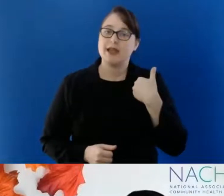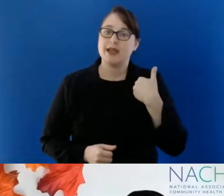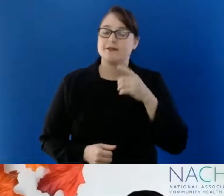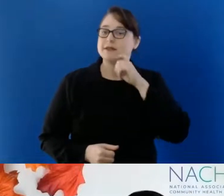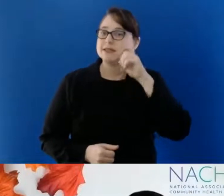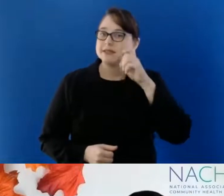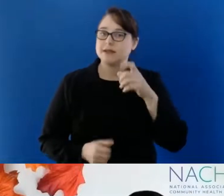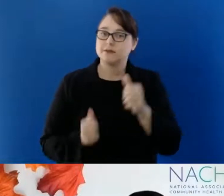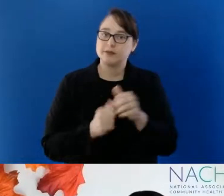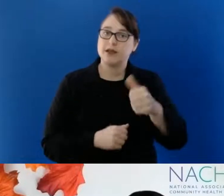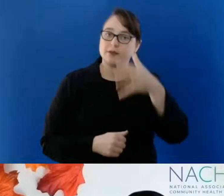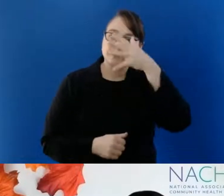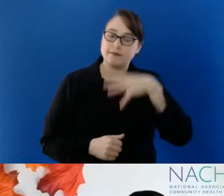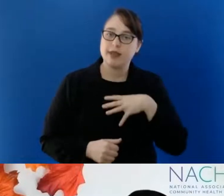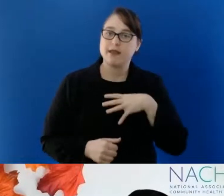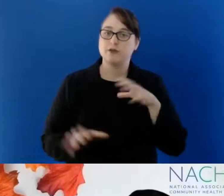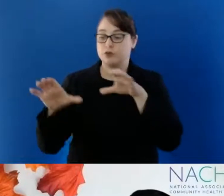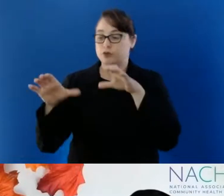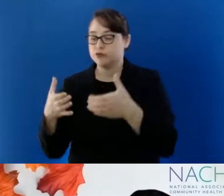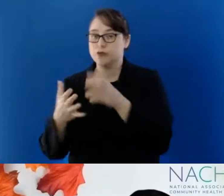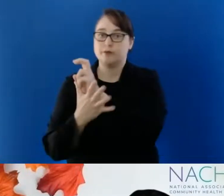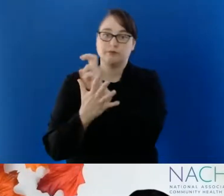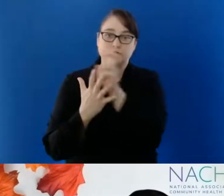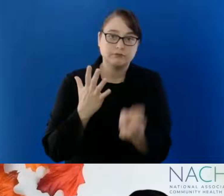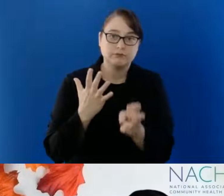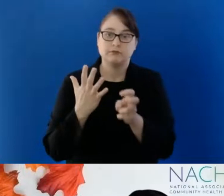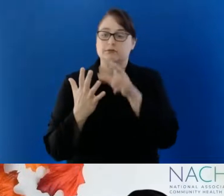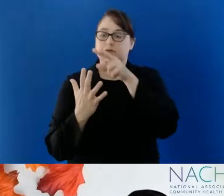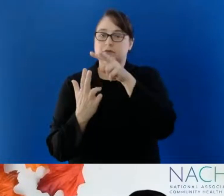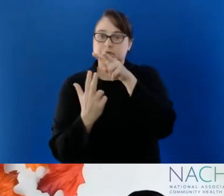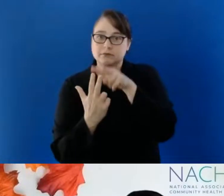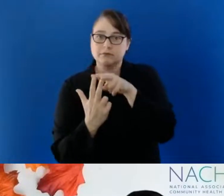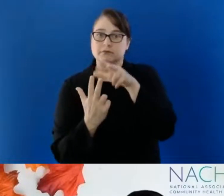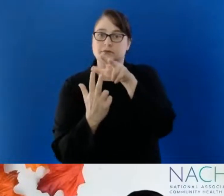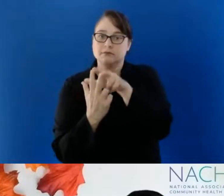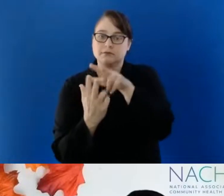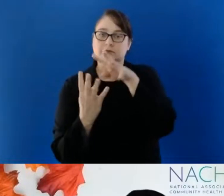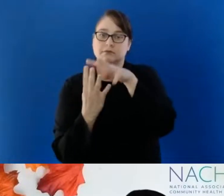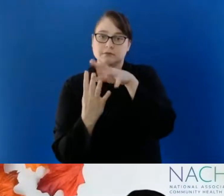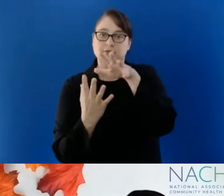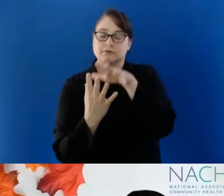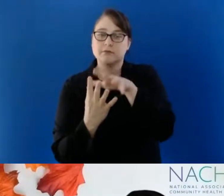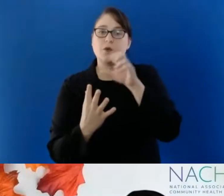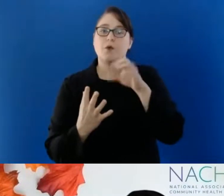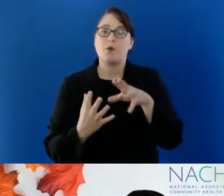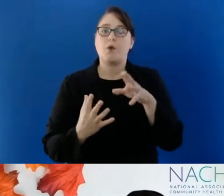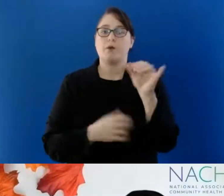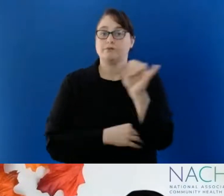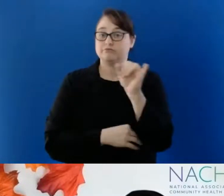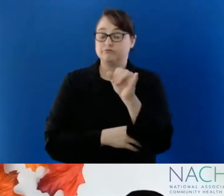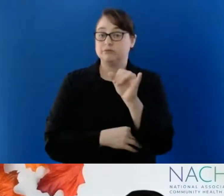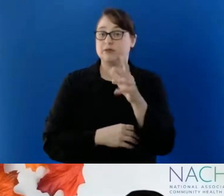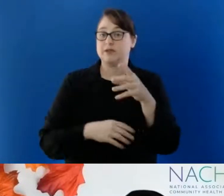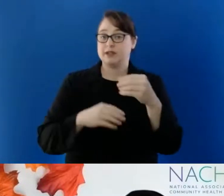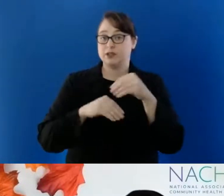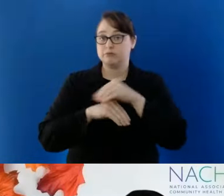groups, or have sex with lots of partners, or have sex with lots of anonymous partners, or have had a bacterial sexually transmitted infection within the last